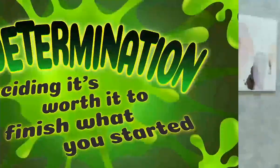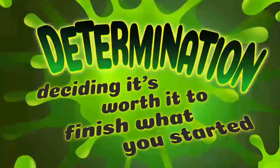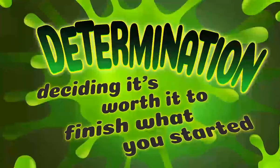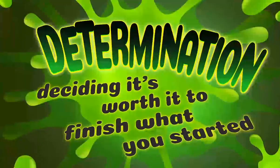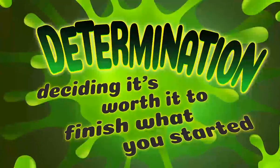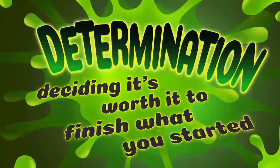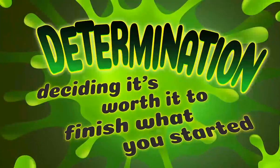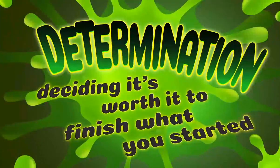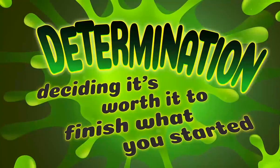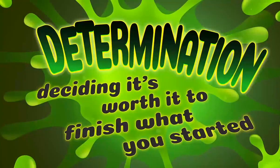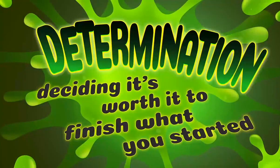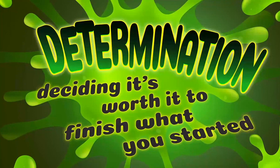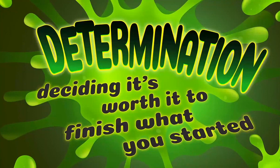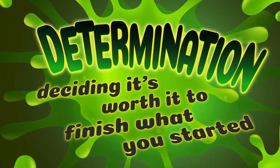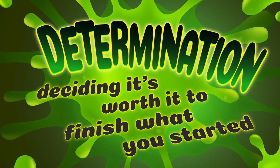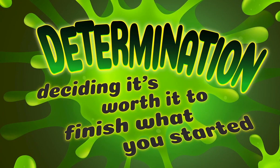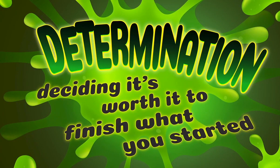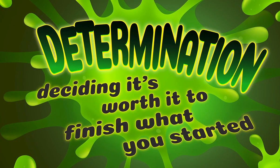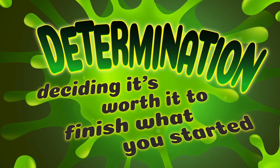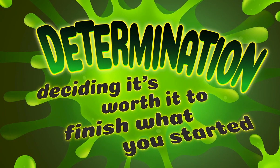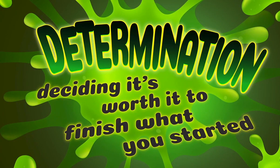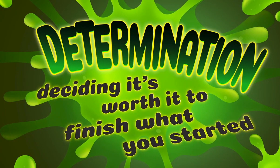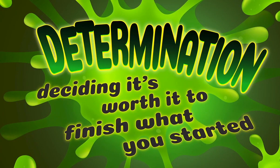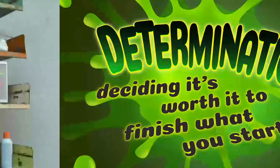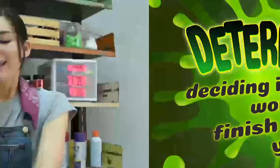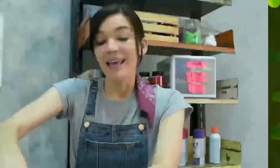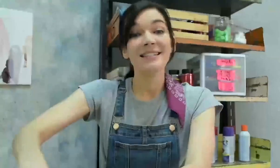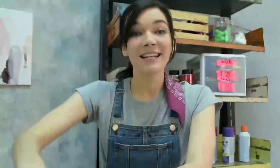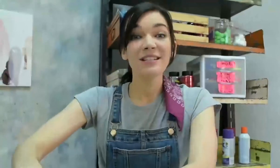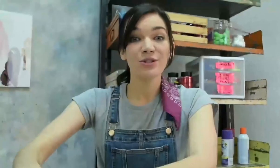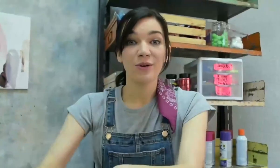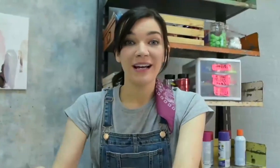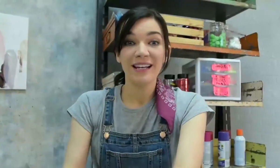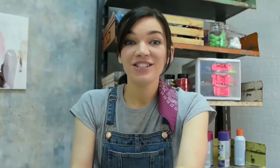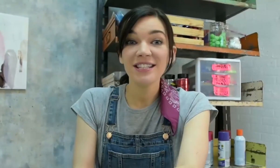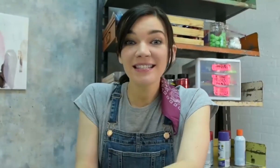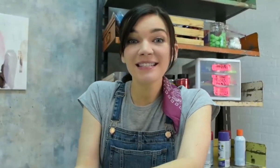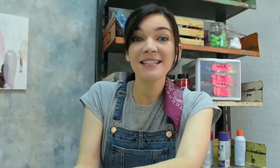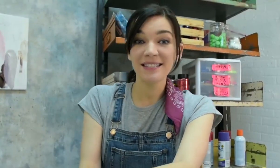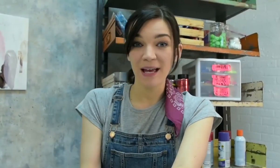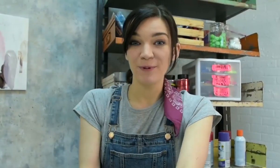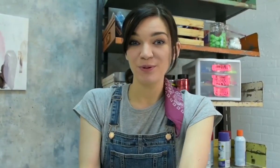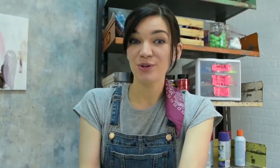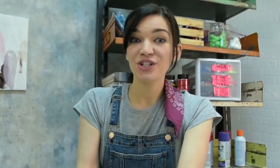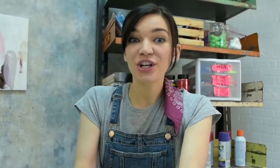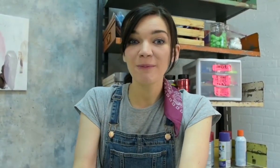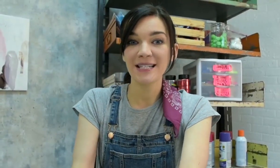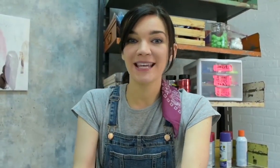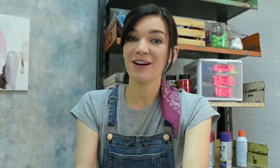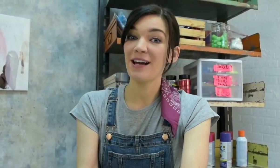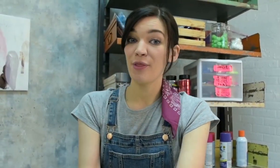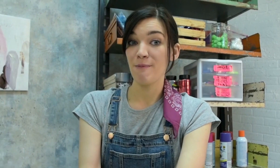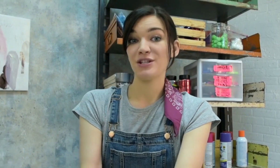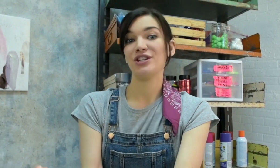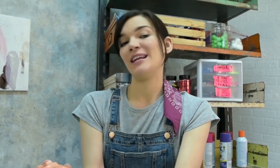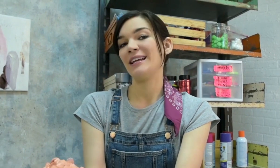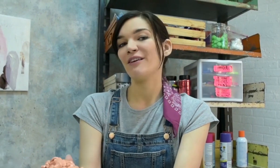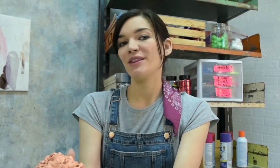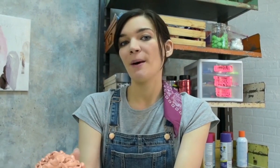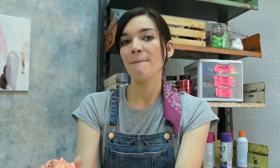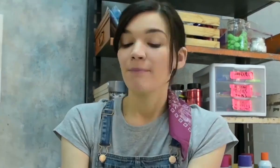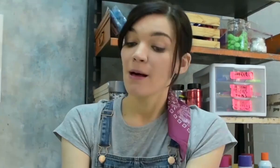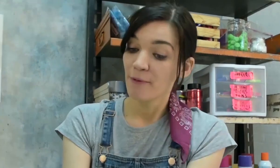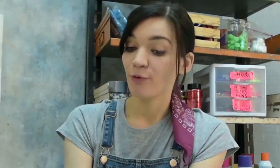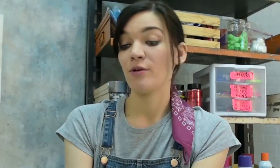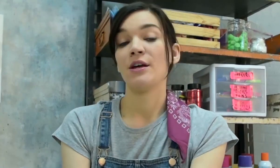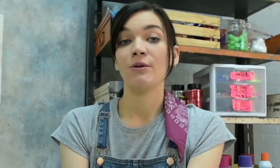determination. Determination is deciding it's worth it to finish what you started. In today's story, Jesus' disciples were determined to carry out the mission he had